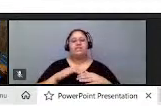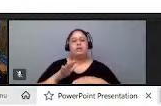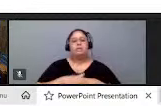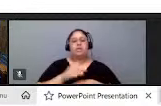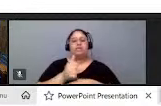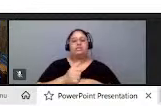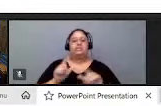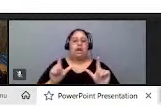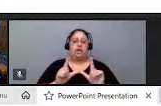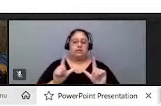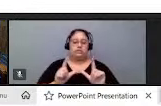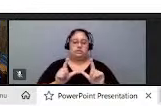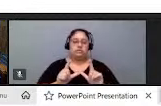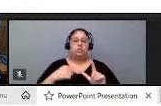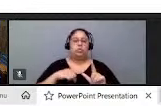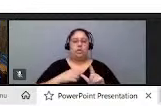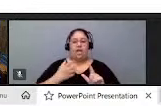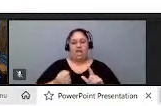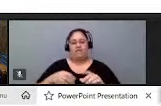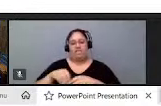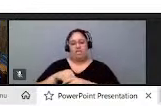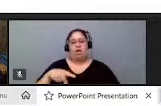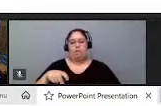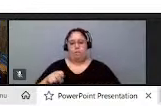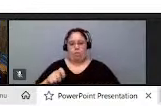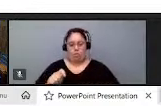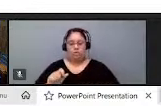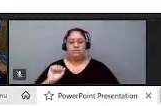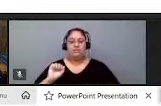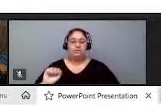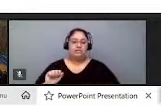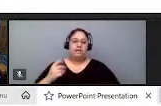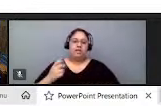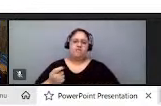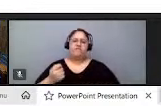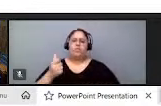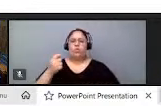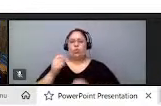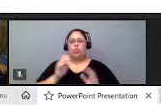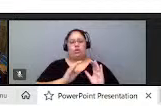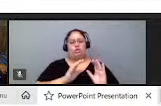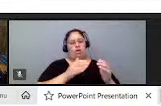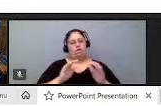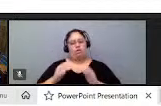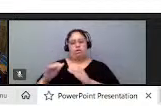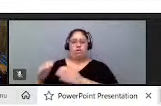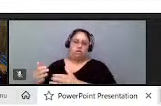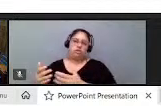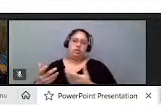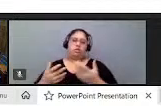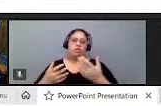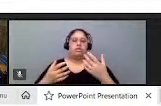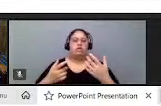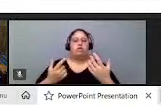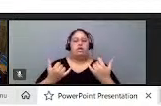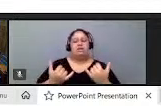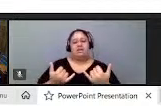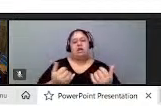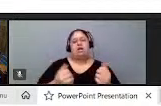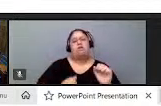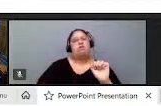licenses um that we have in the port to which there are quite a few categories um roughly at the moment they